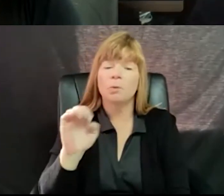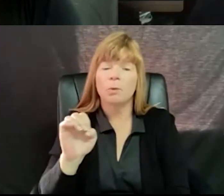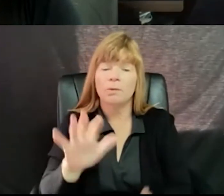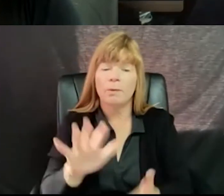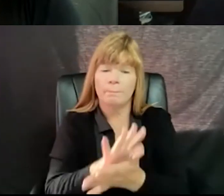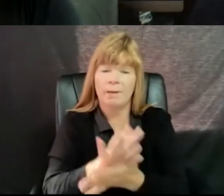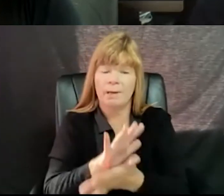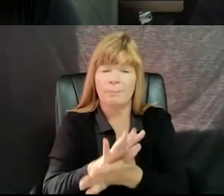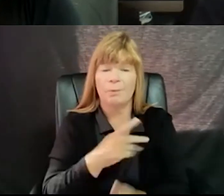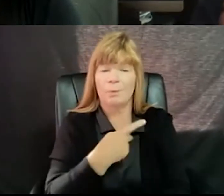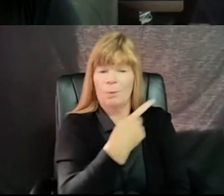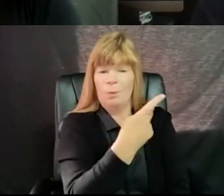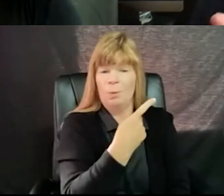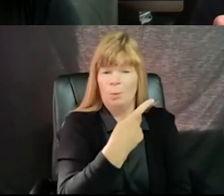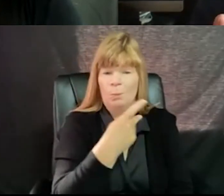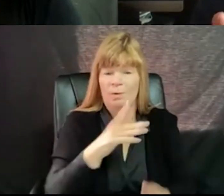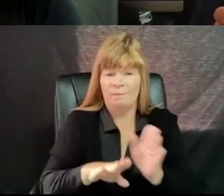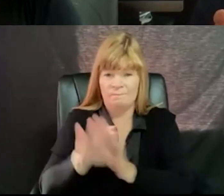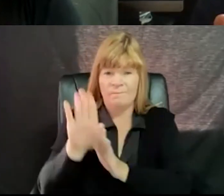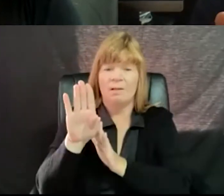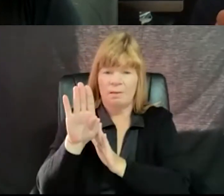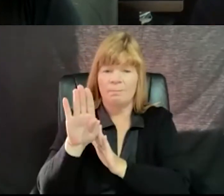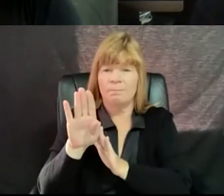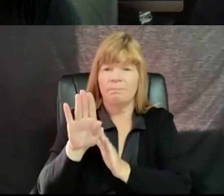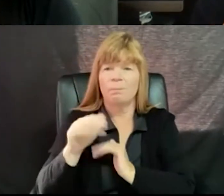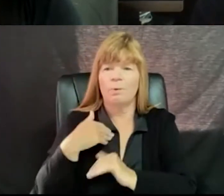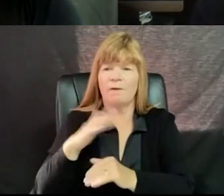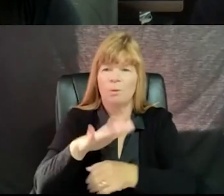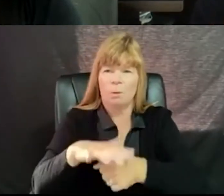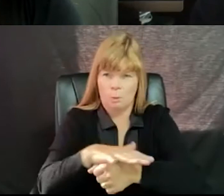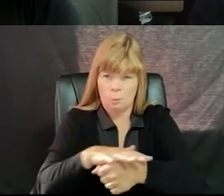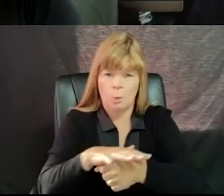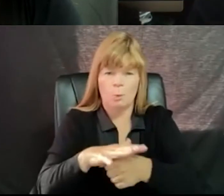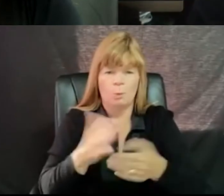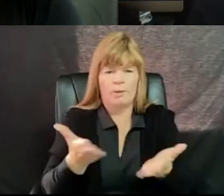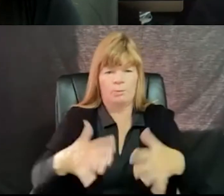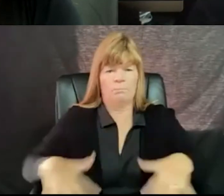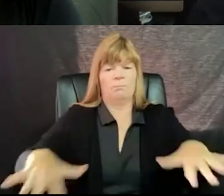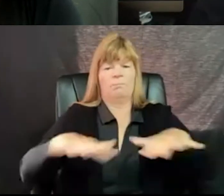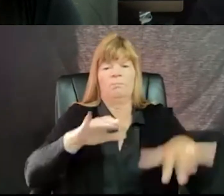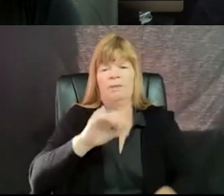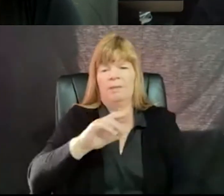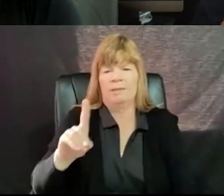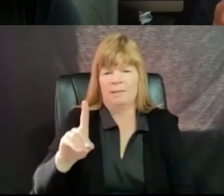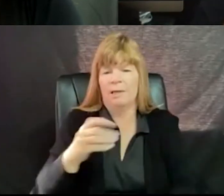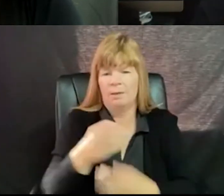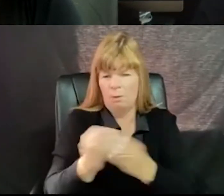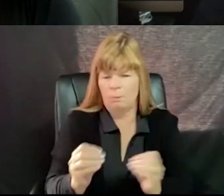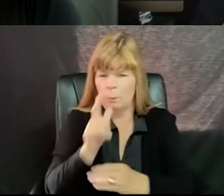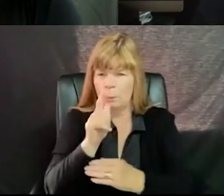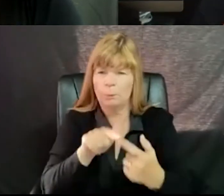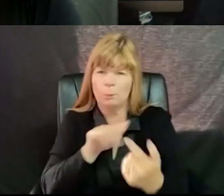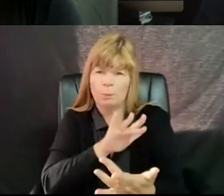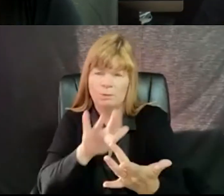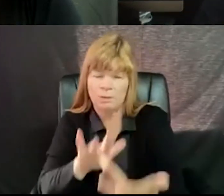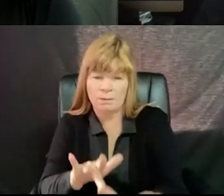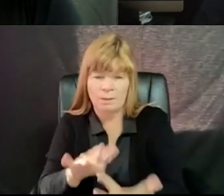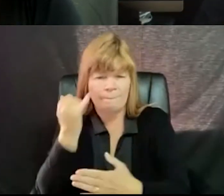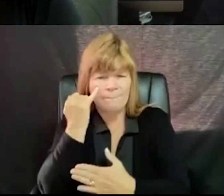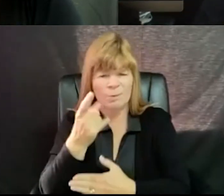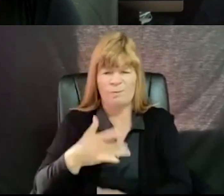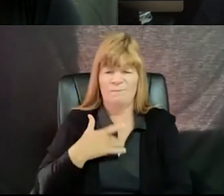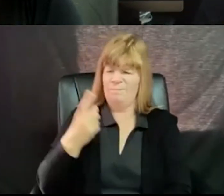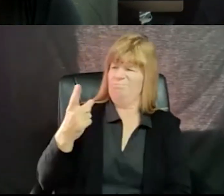developed, we have your local resource in Indiana office to contact. If you think you've been